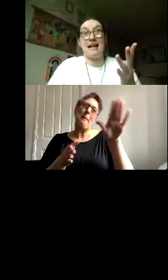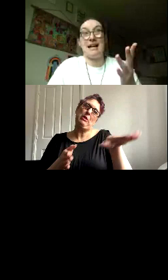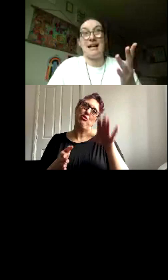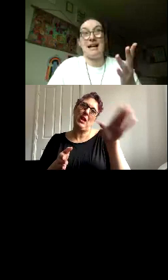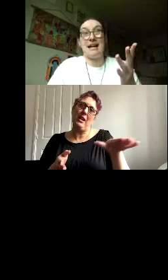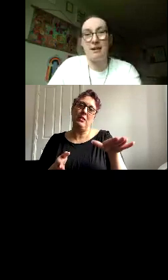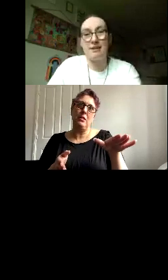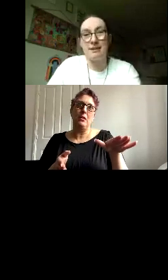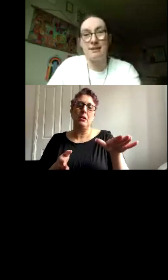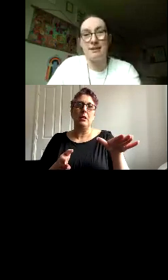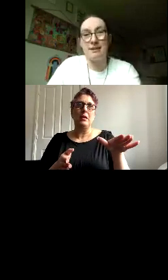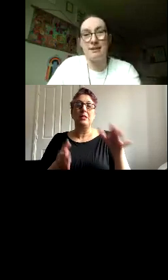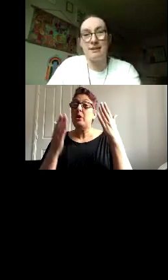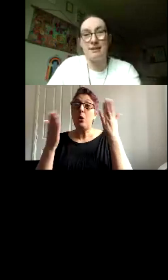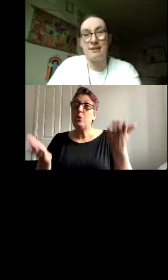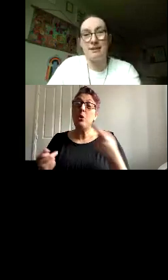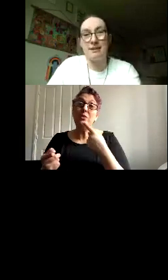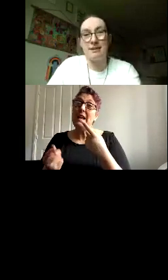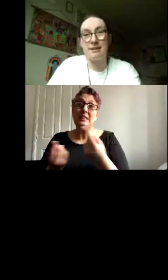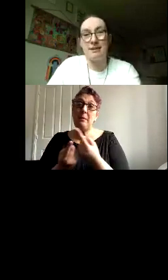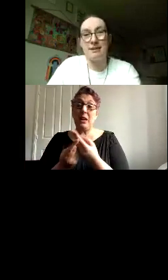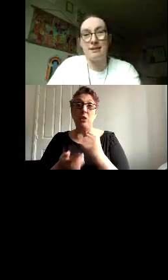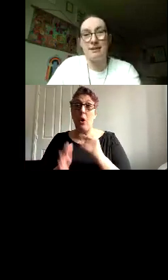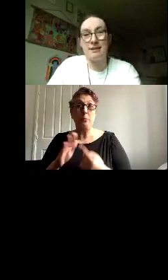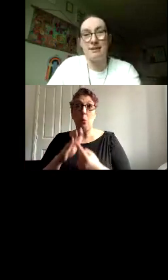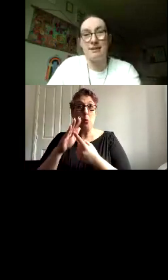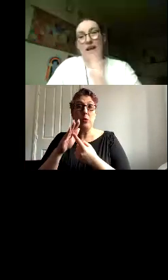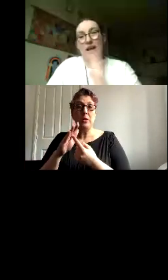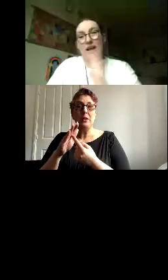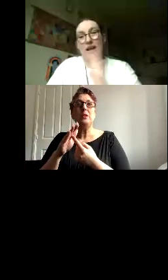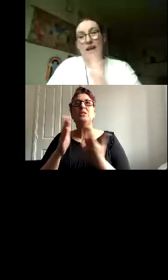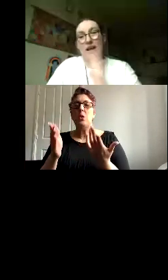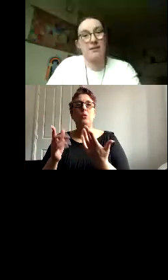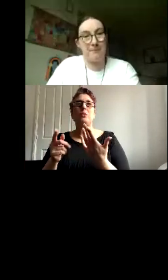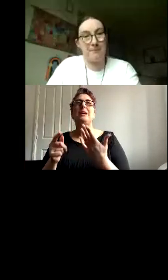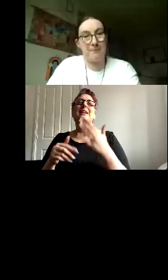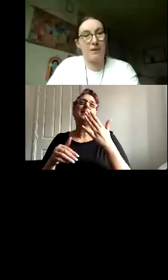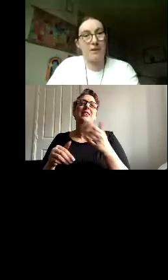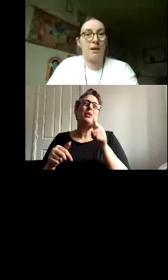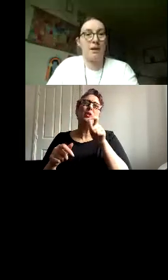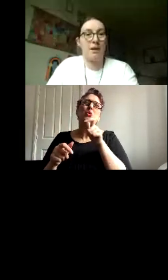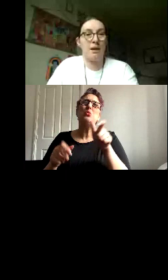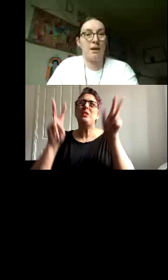quite trivial. So it's really right to say, oh, it doesn't matter.